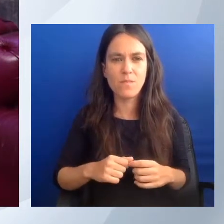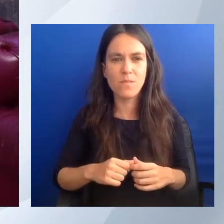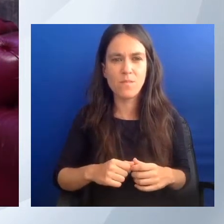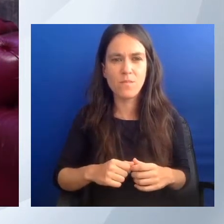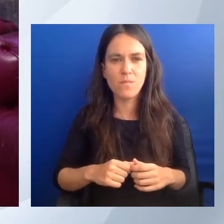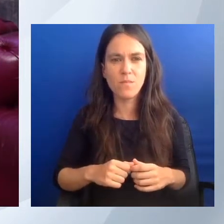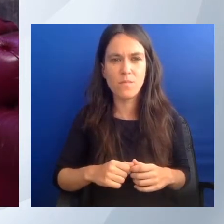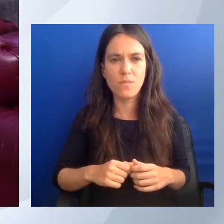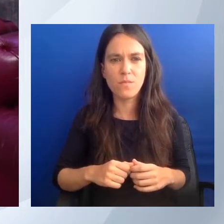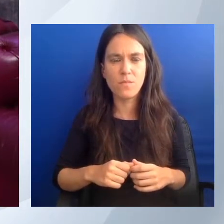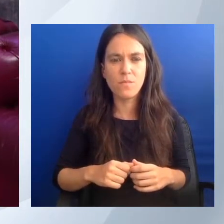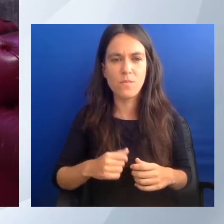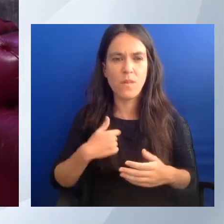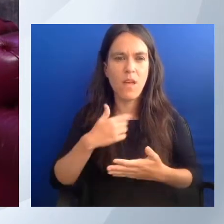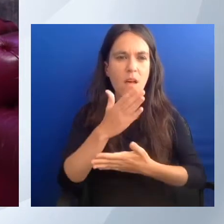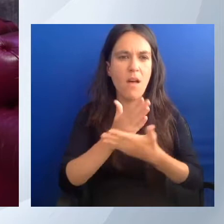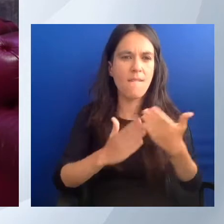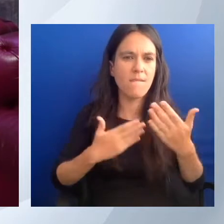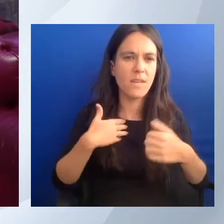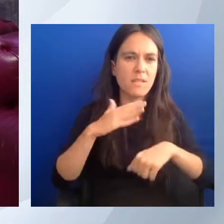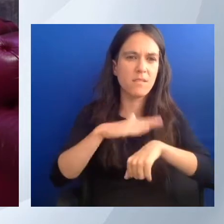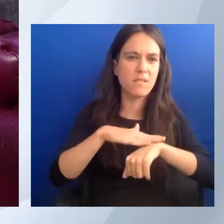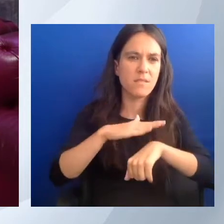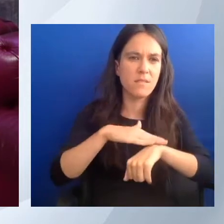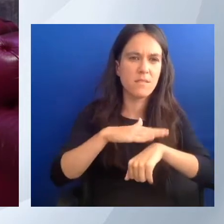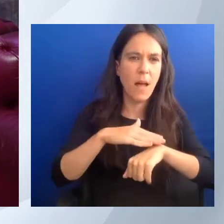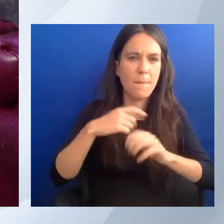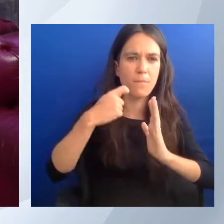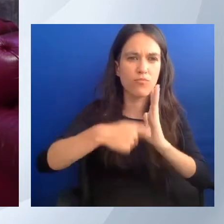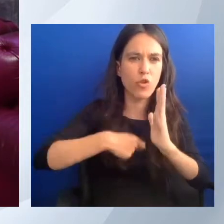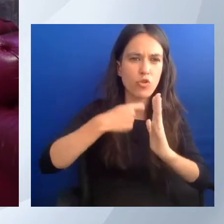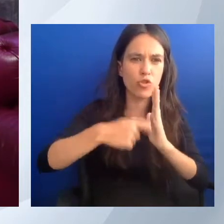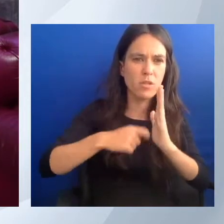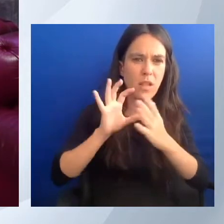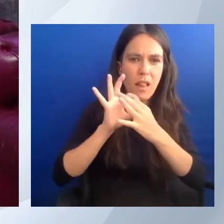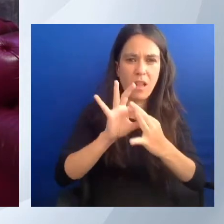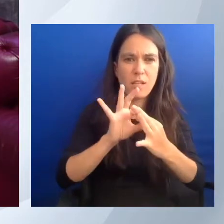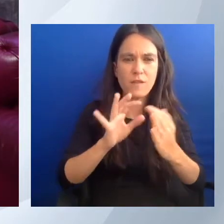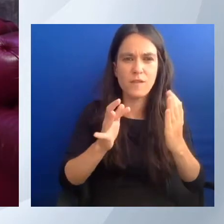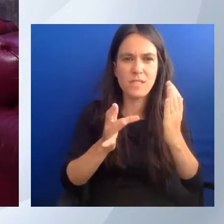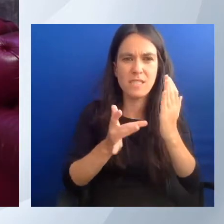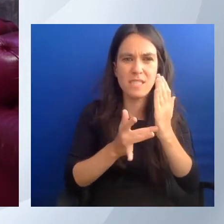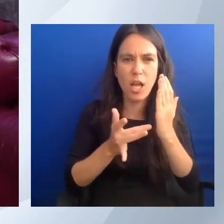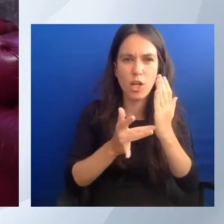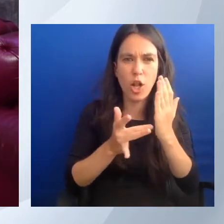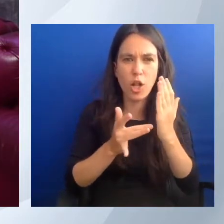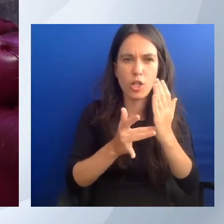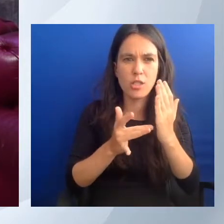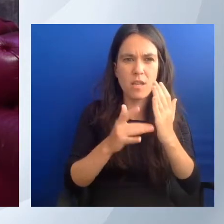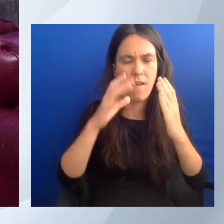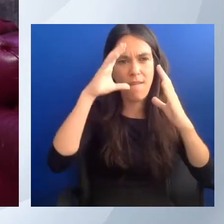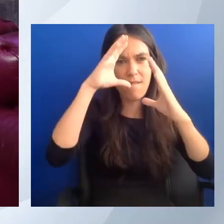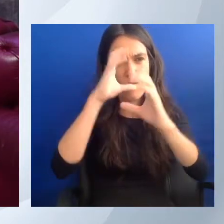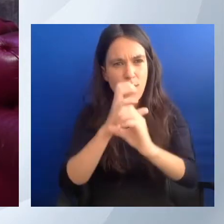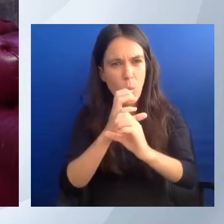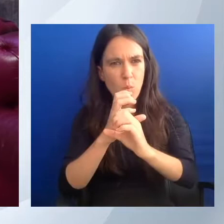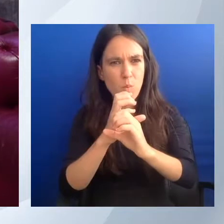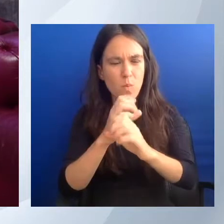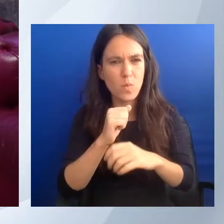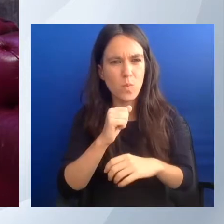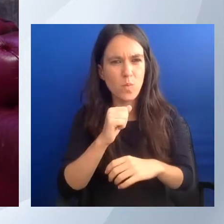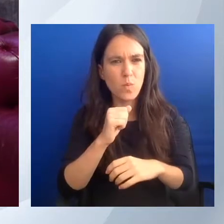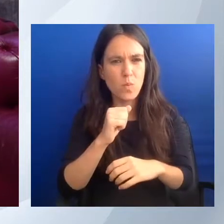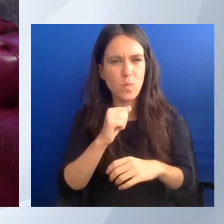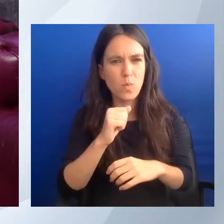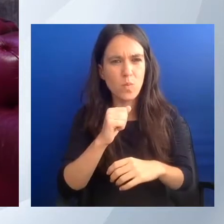of my time helping projects get up to speed with new technology, and those mainly focus on data and AI. So I do know how to